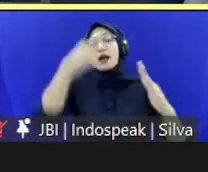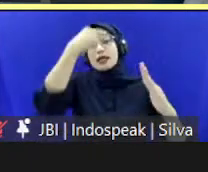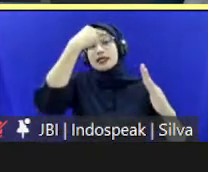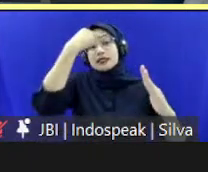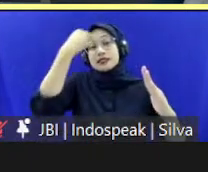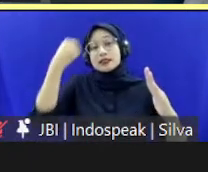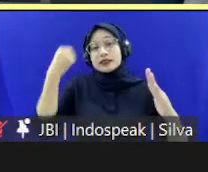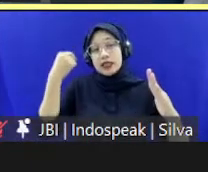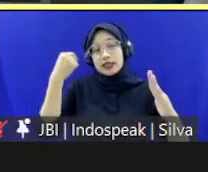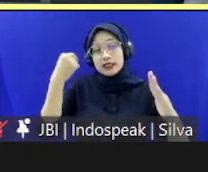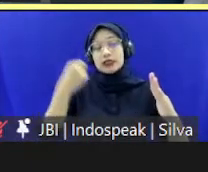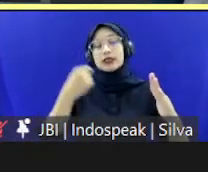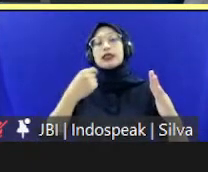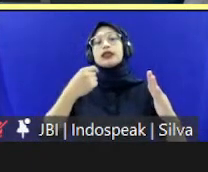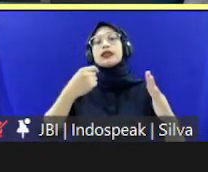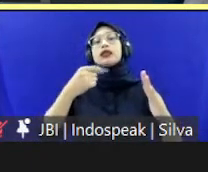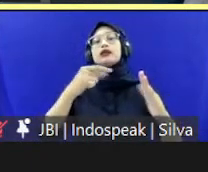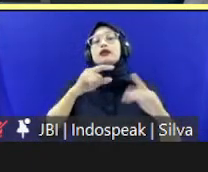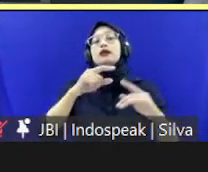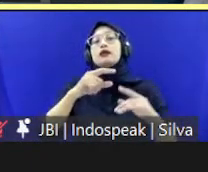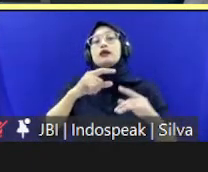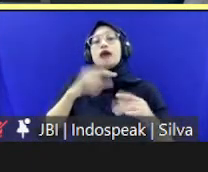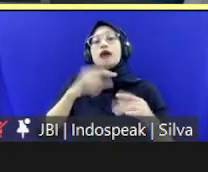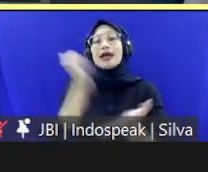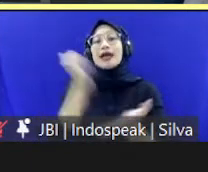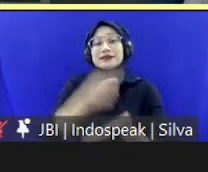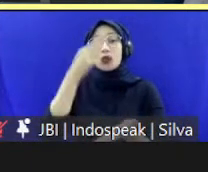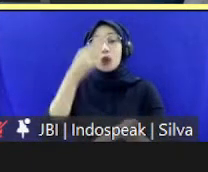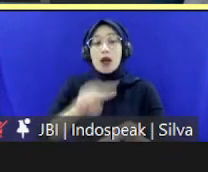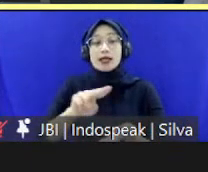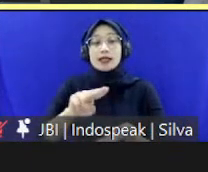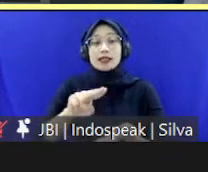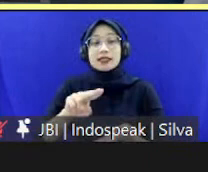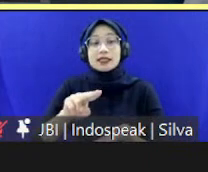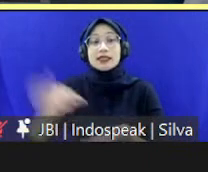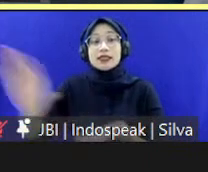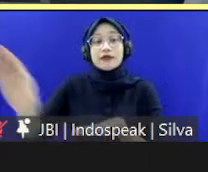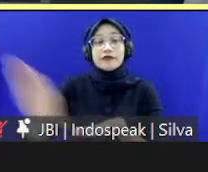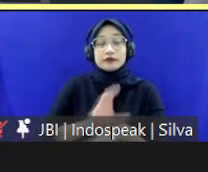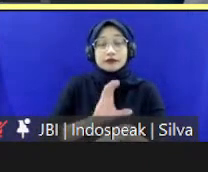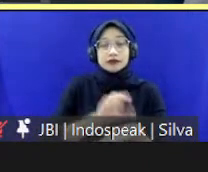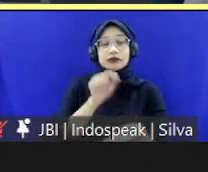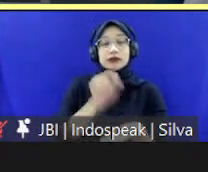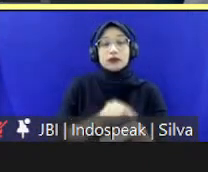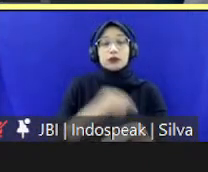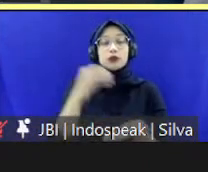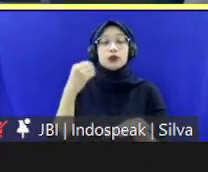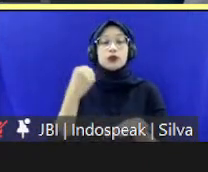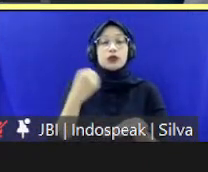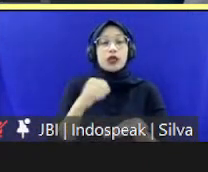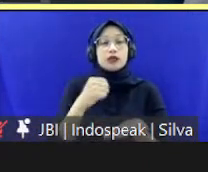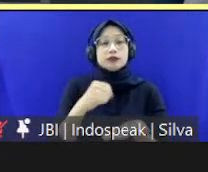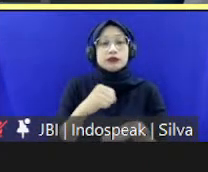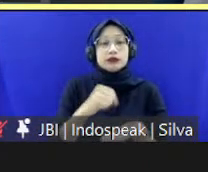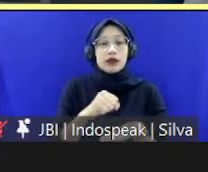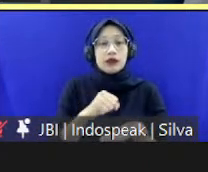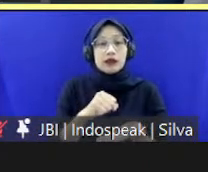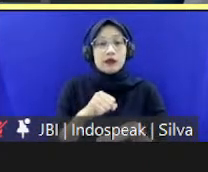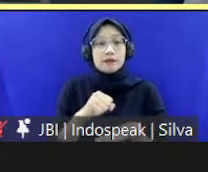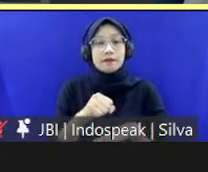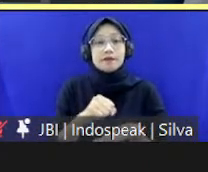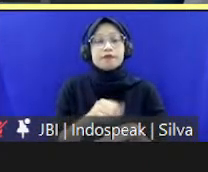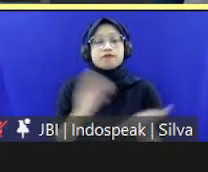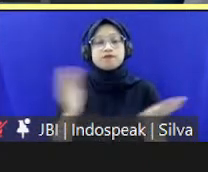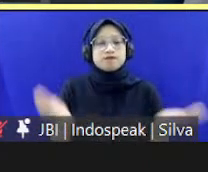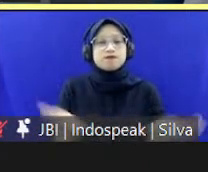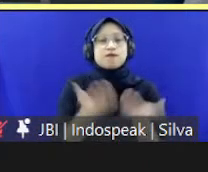general hospital, so they have to build a highly specialized hospital. So this is once again the question